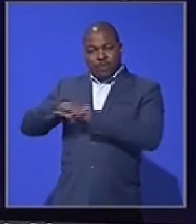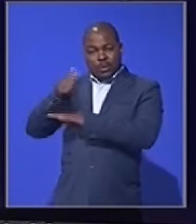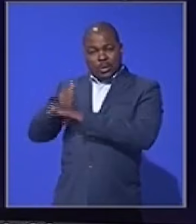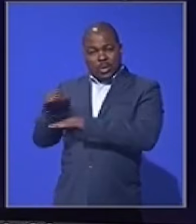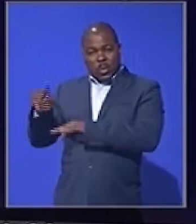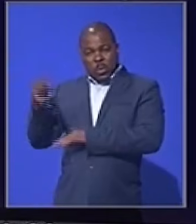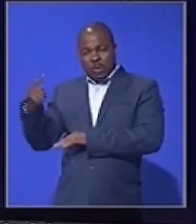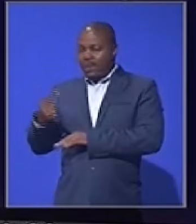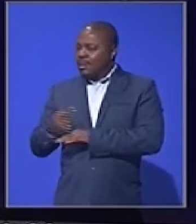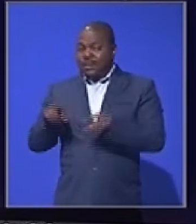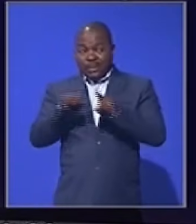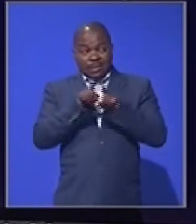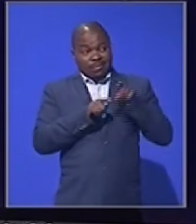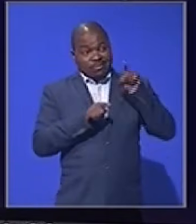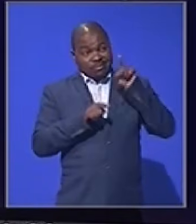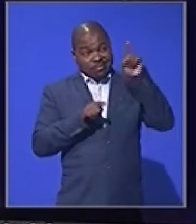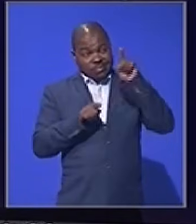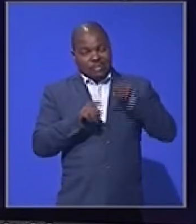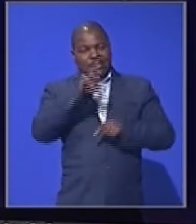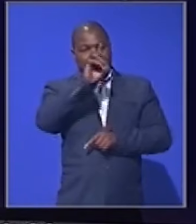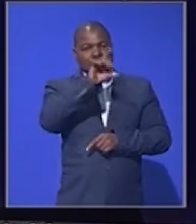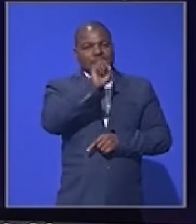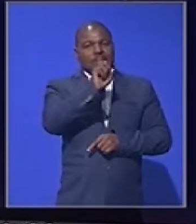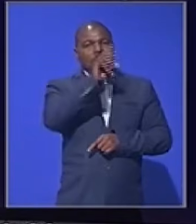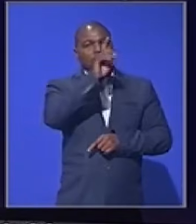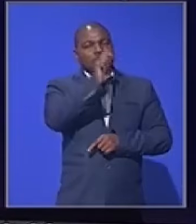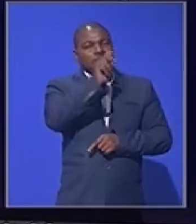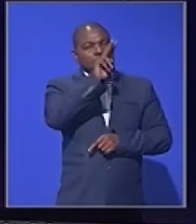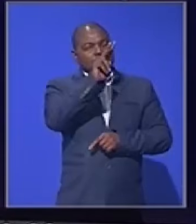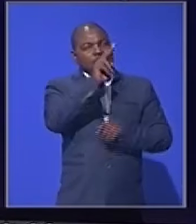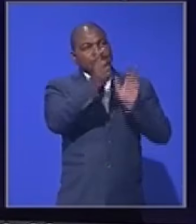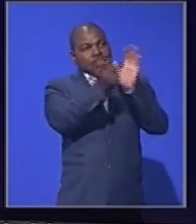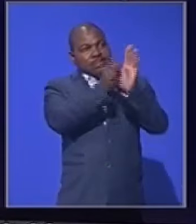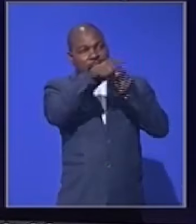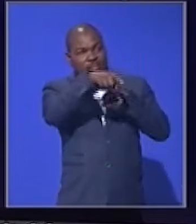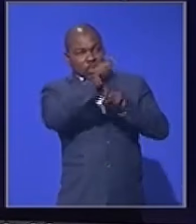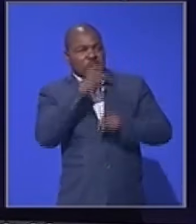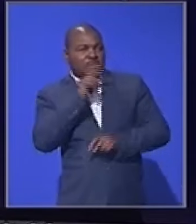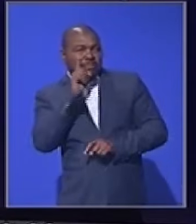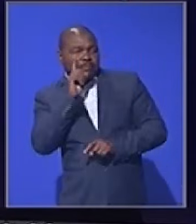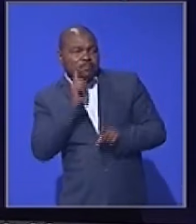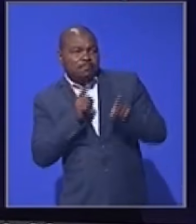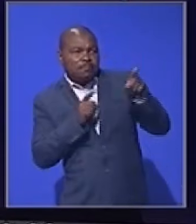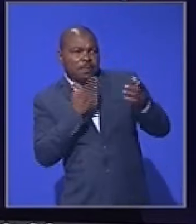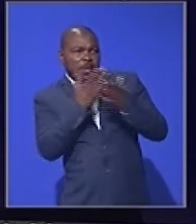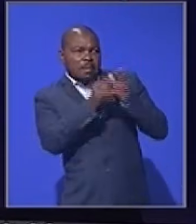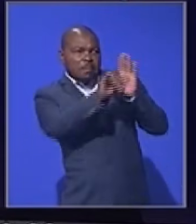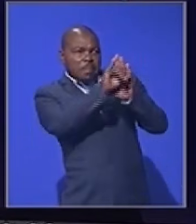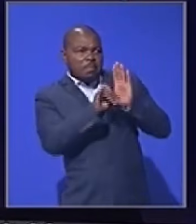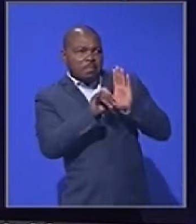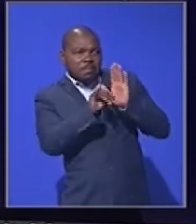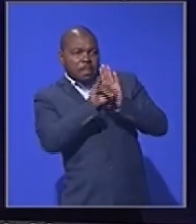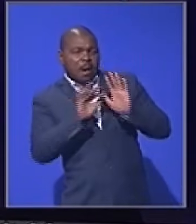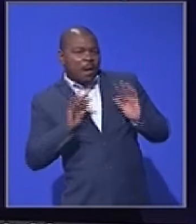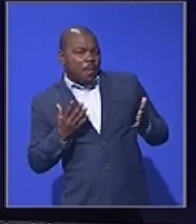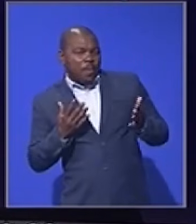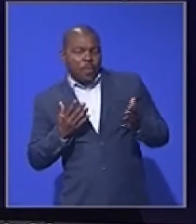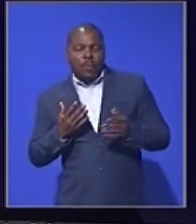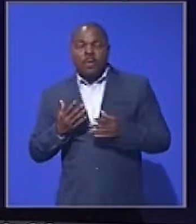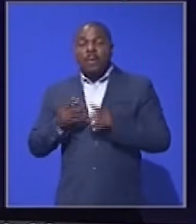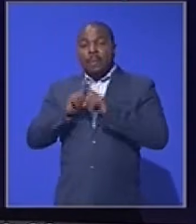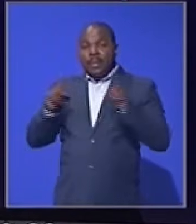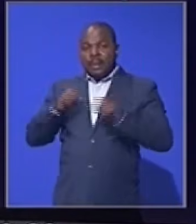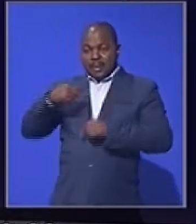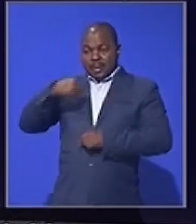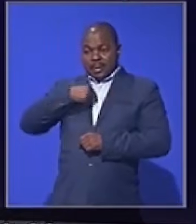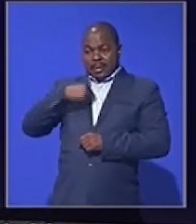go leveleng ya DStv Premiership re bentse re lebelela gore na ke mang o mongwe re ka kgona go tla go ba topa mara like I'm saying le